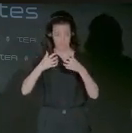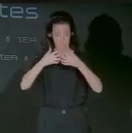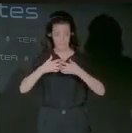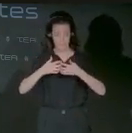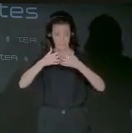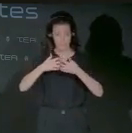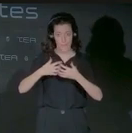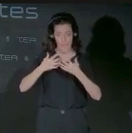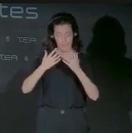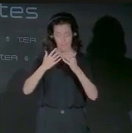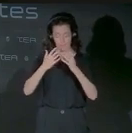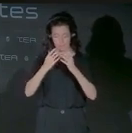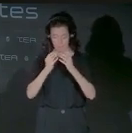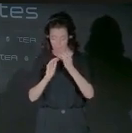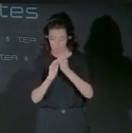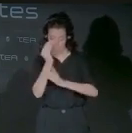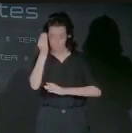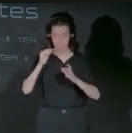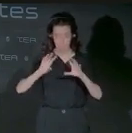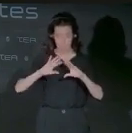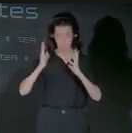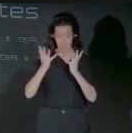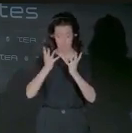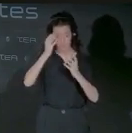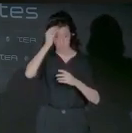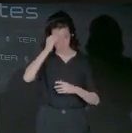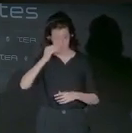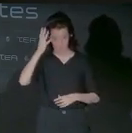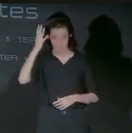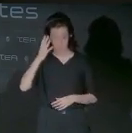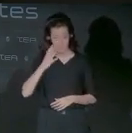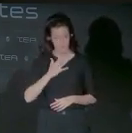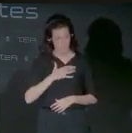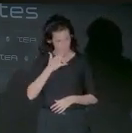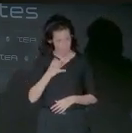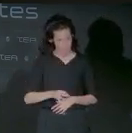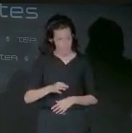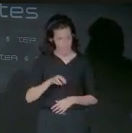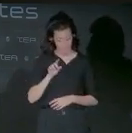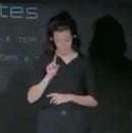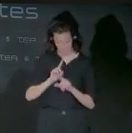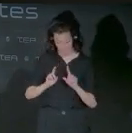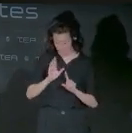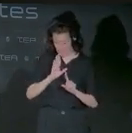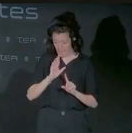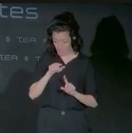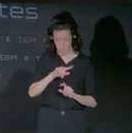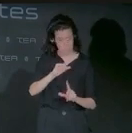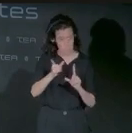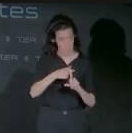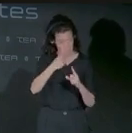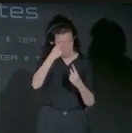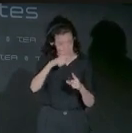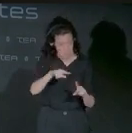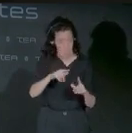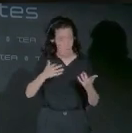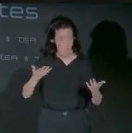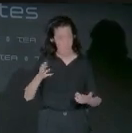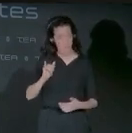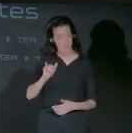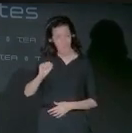to solve all these problems themselves, or is the AI who is going to solve them, or to